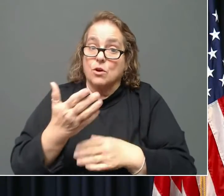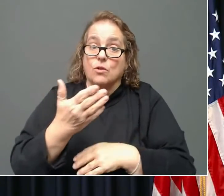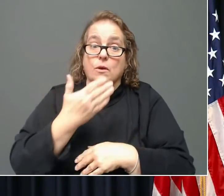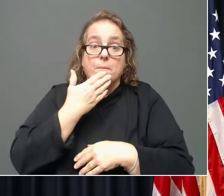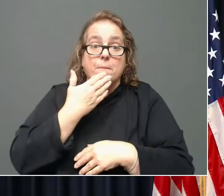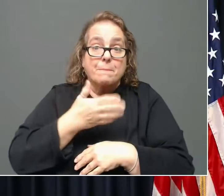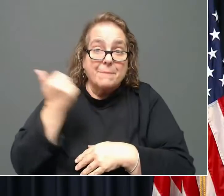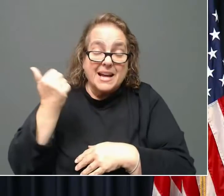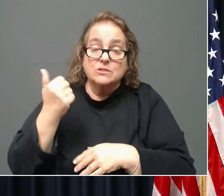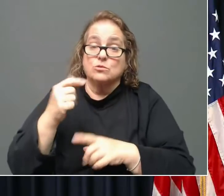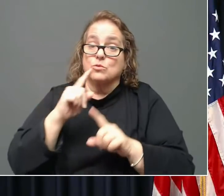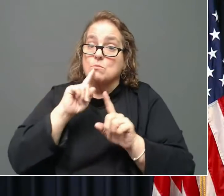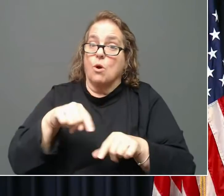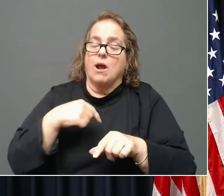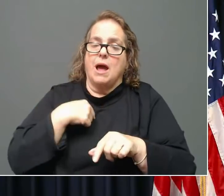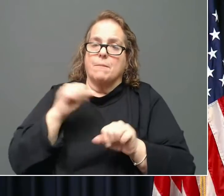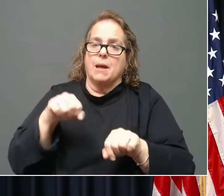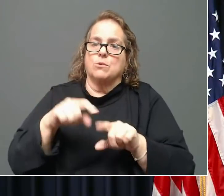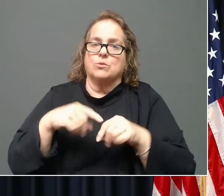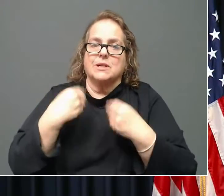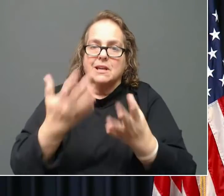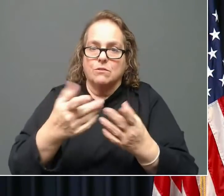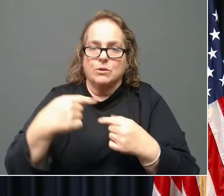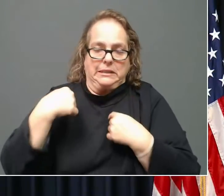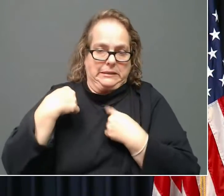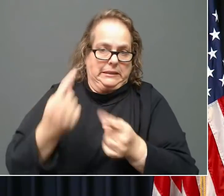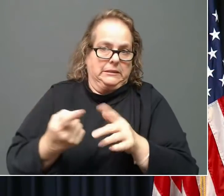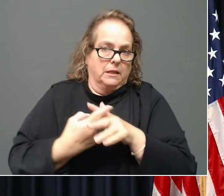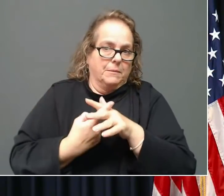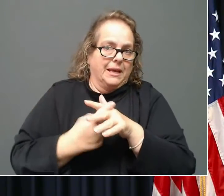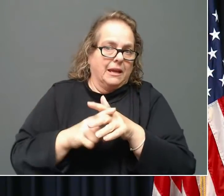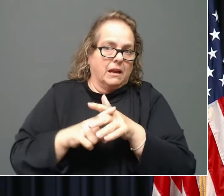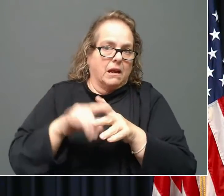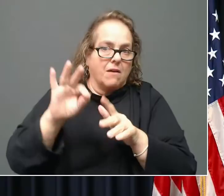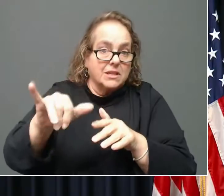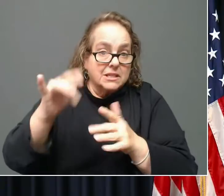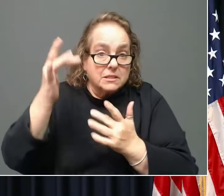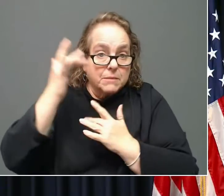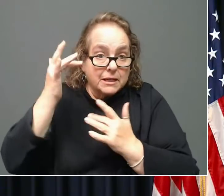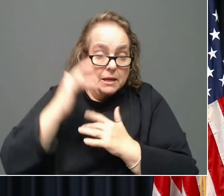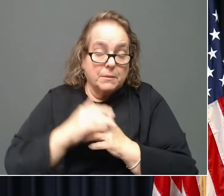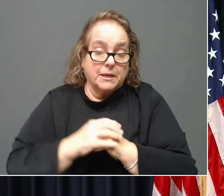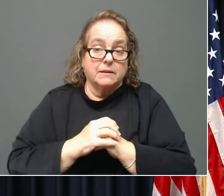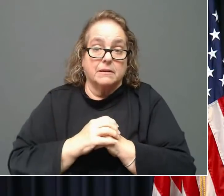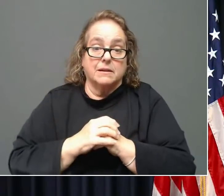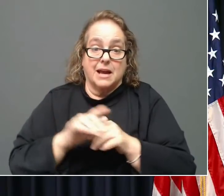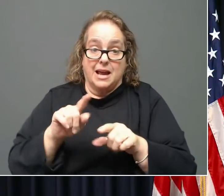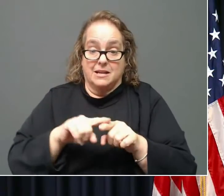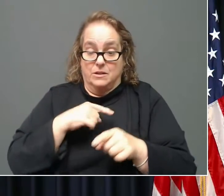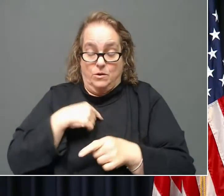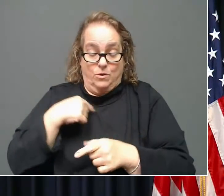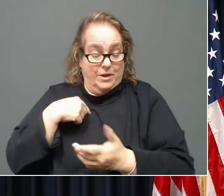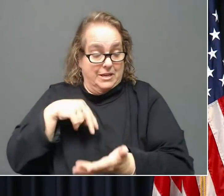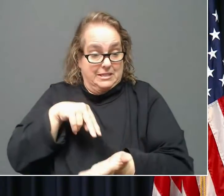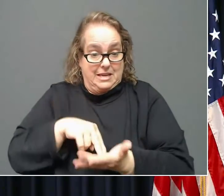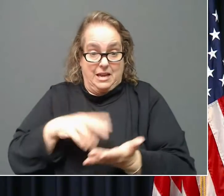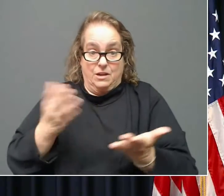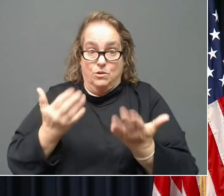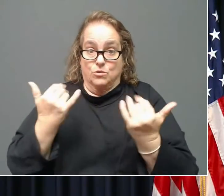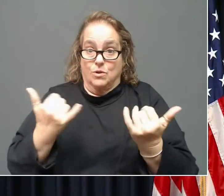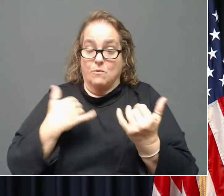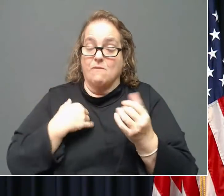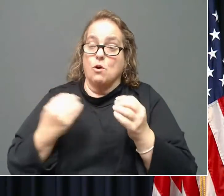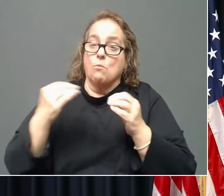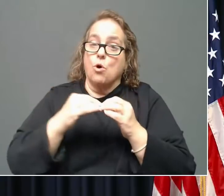you since the very beginning of this pandemic. As we sit here today, we have more good news than at